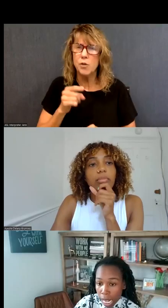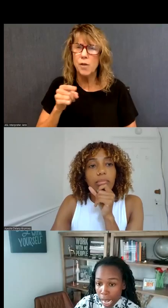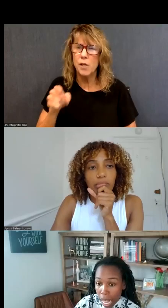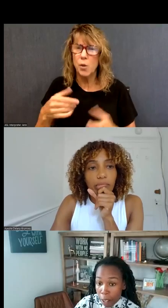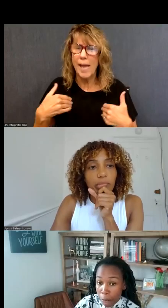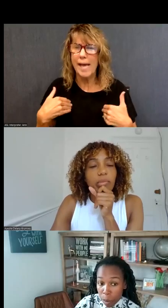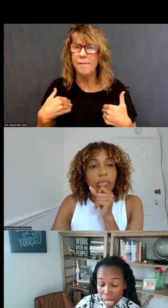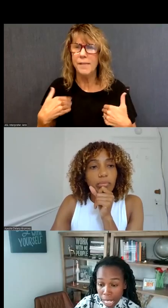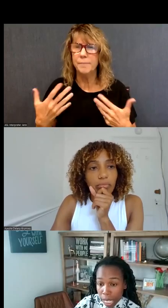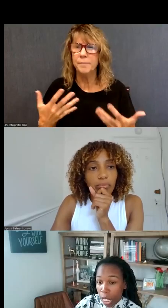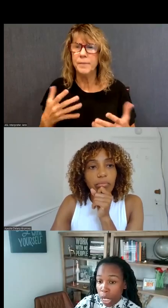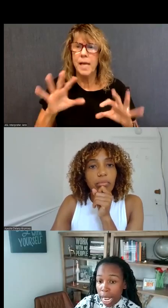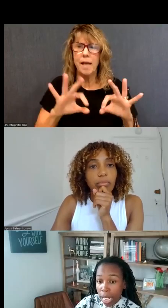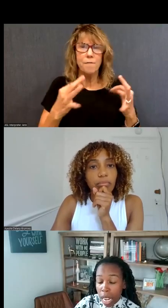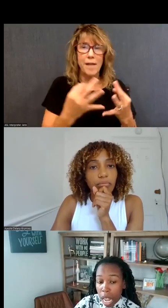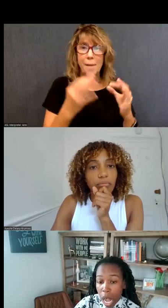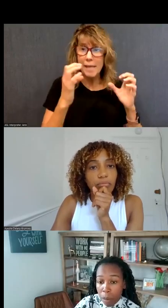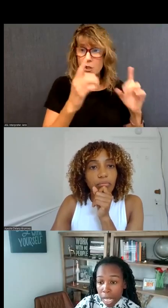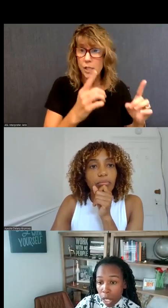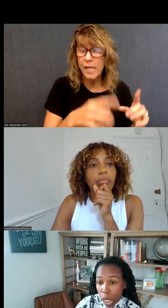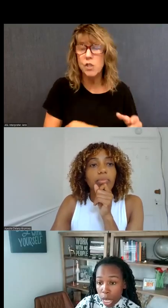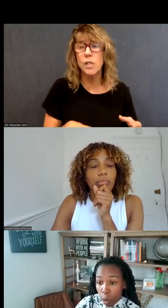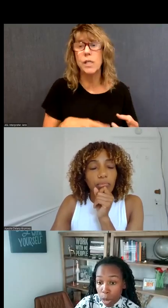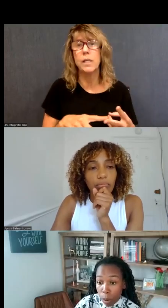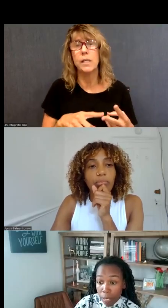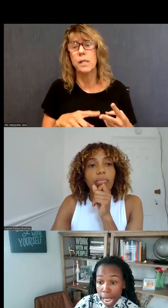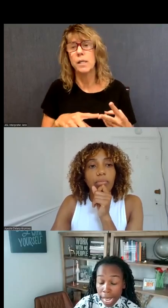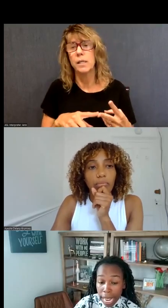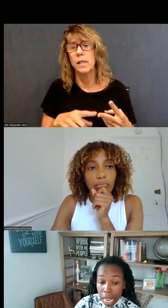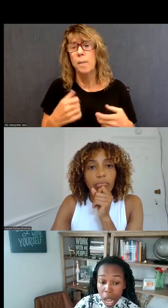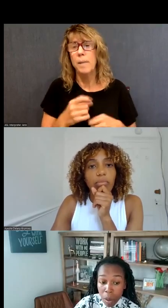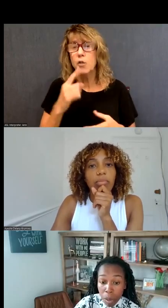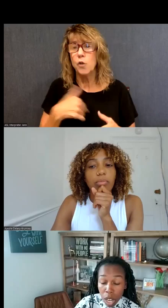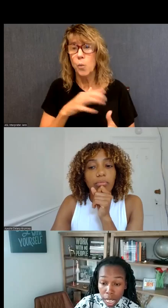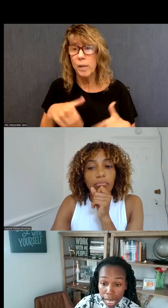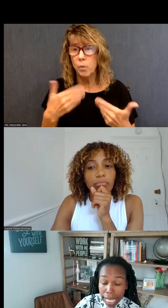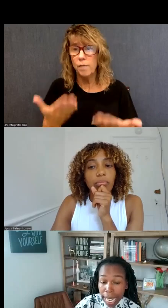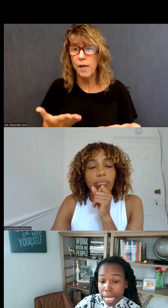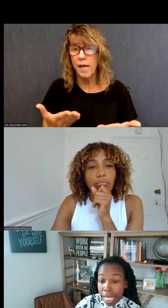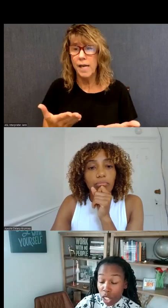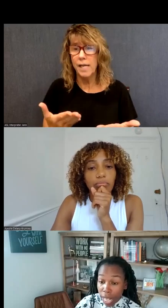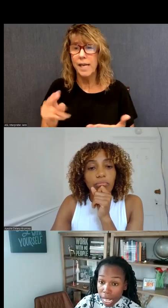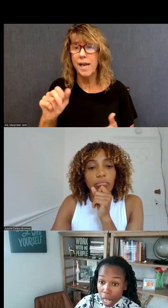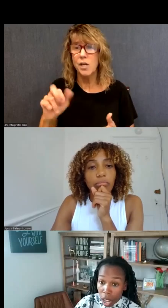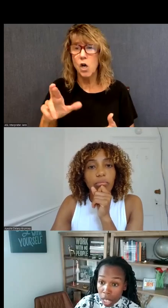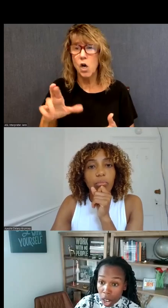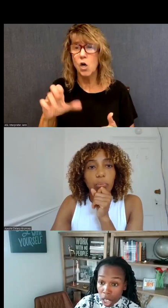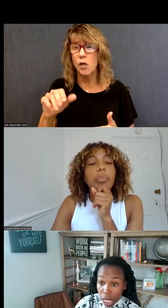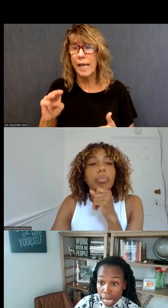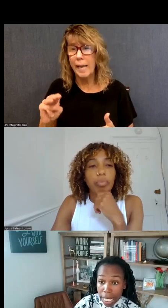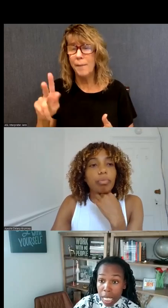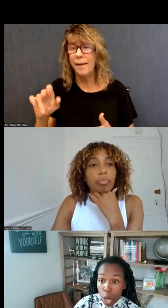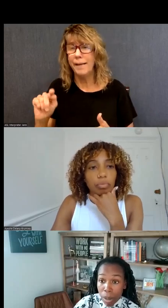not only family education, making sure that we provided Narcan kits and training